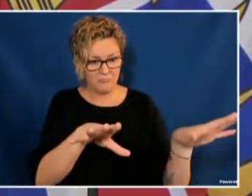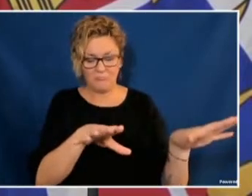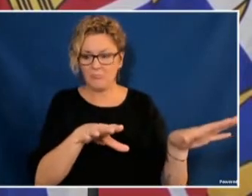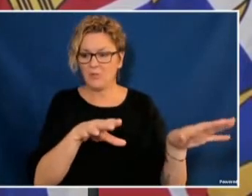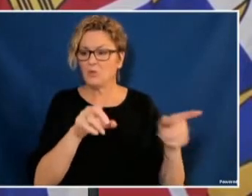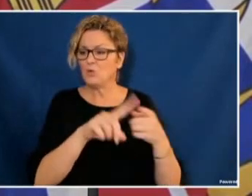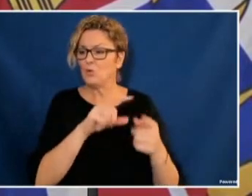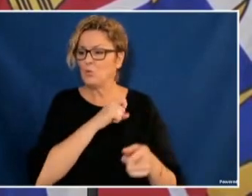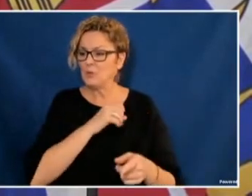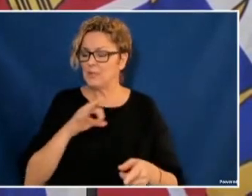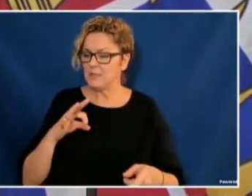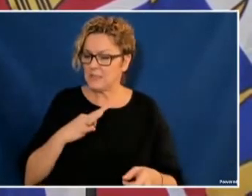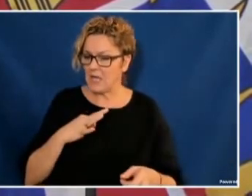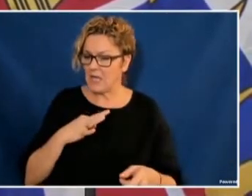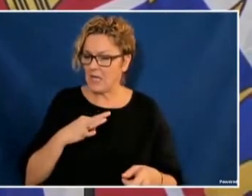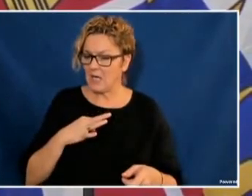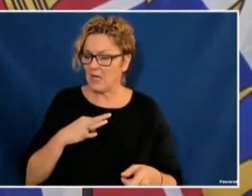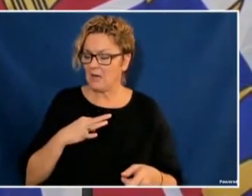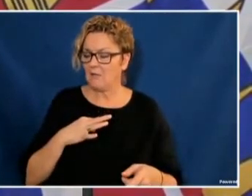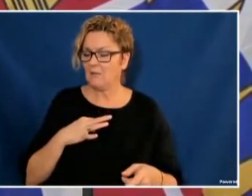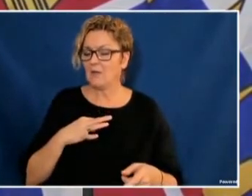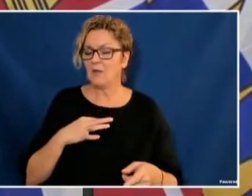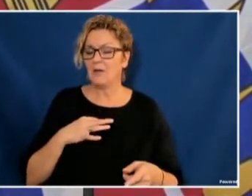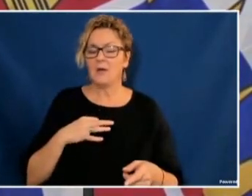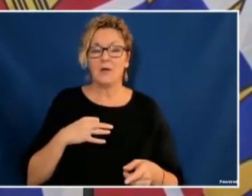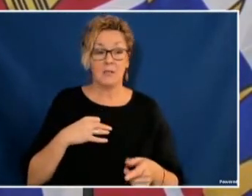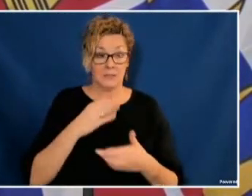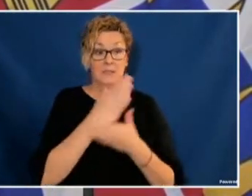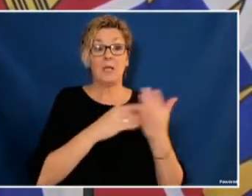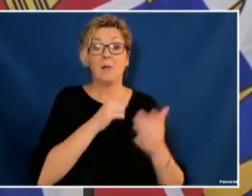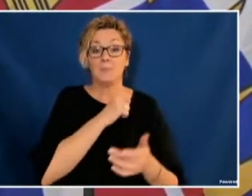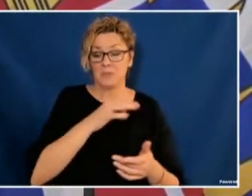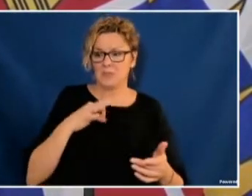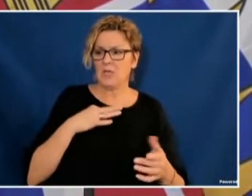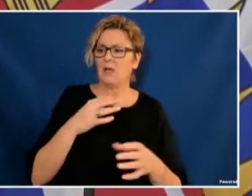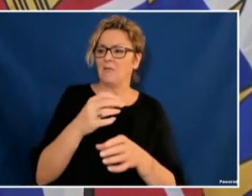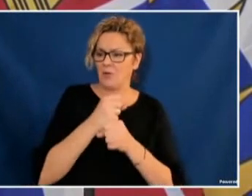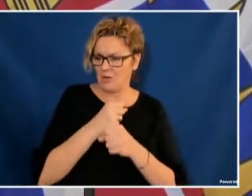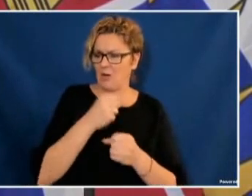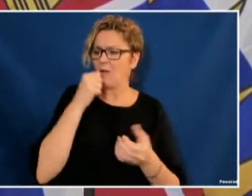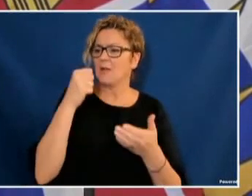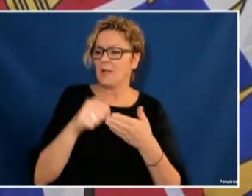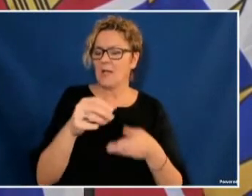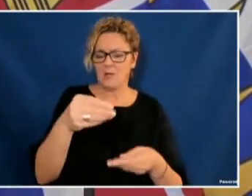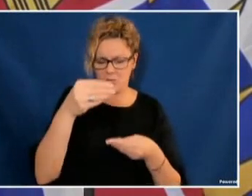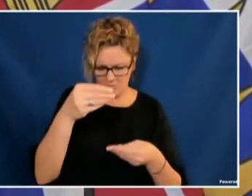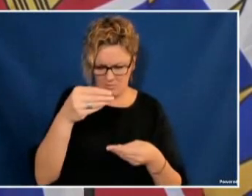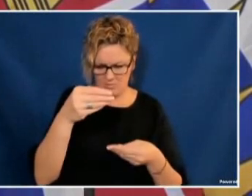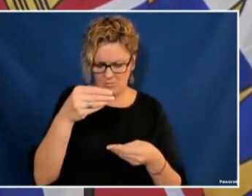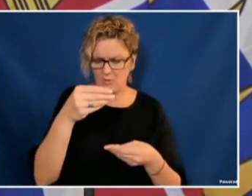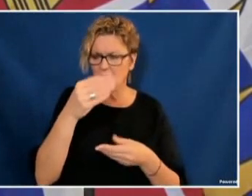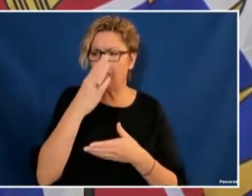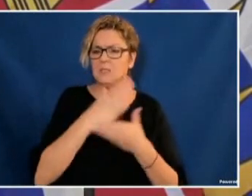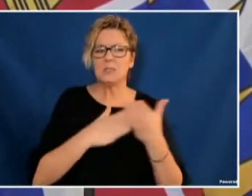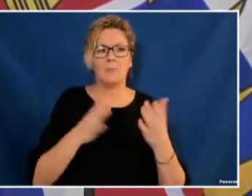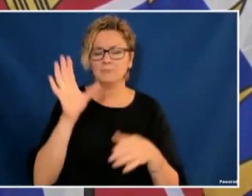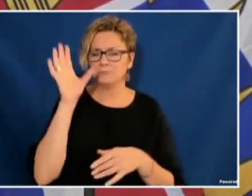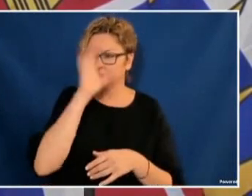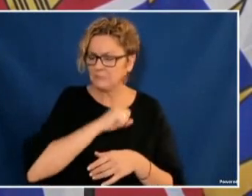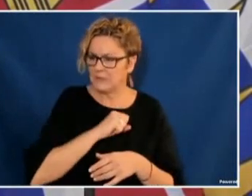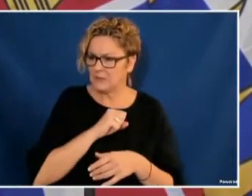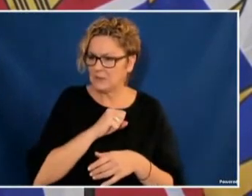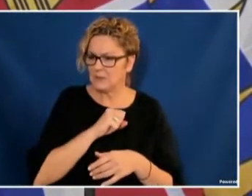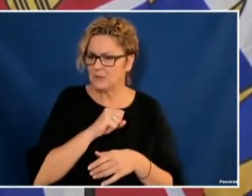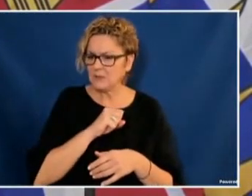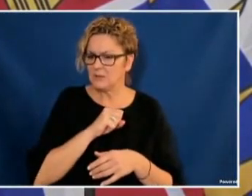it was a wake-up call for many people, perhaps. There's a sense in parts of the province that we are maybe not